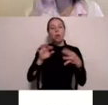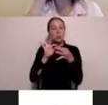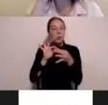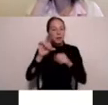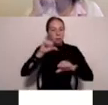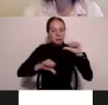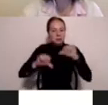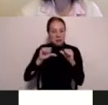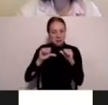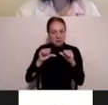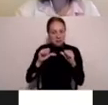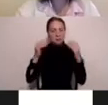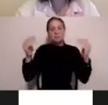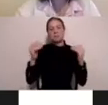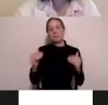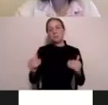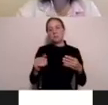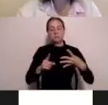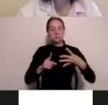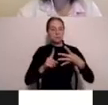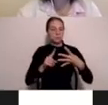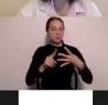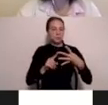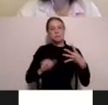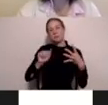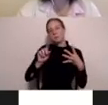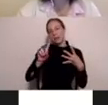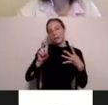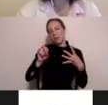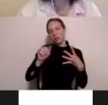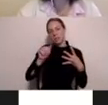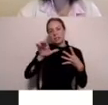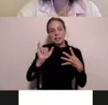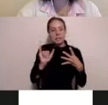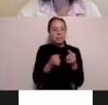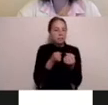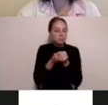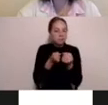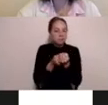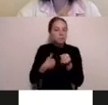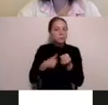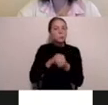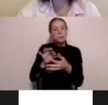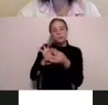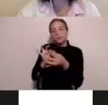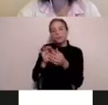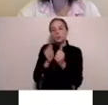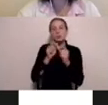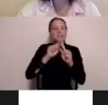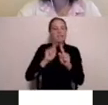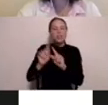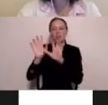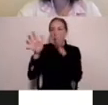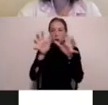accessible, and actionable messaging. We advocate by working with legislators, organization leaders, and other decision makers to ensure that